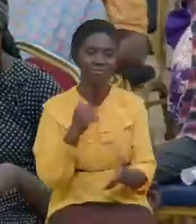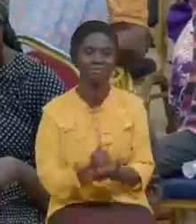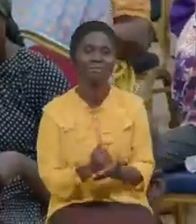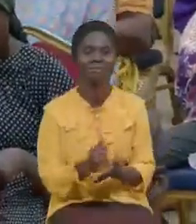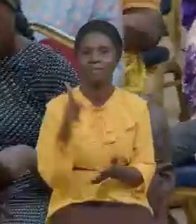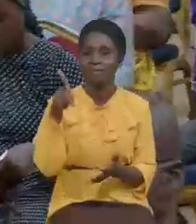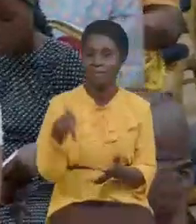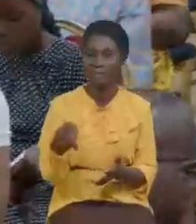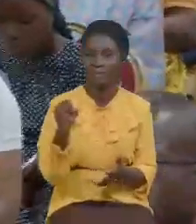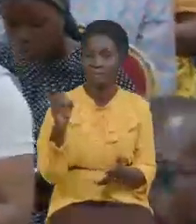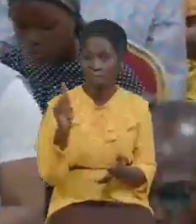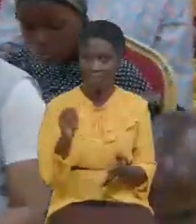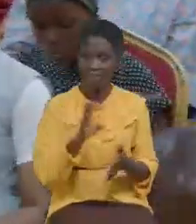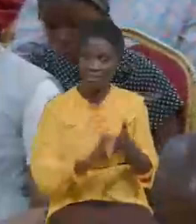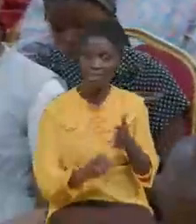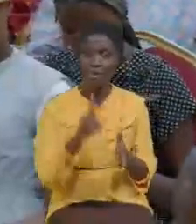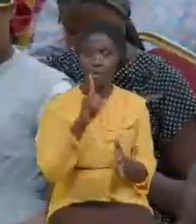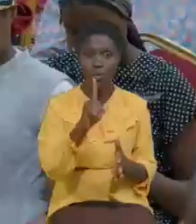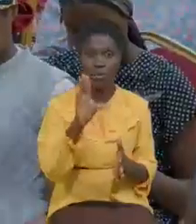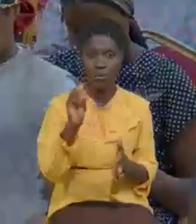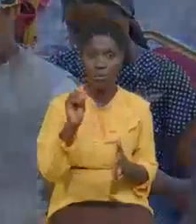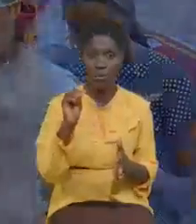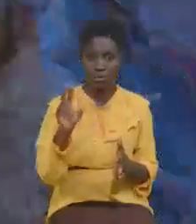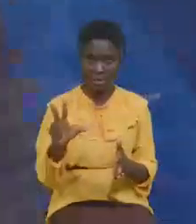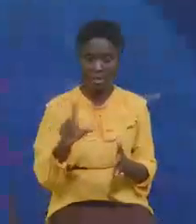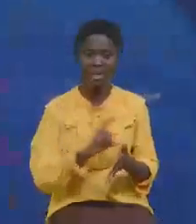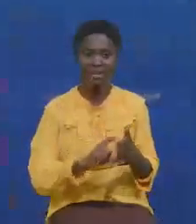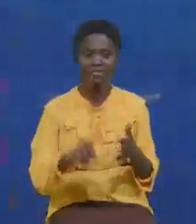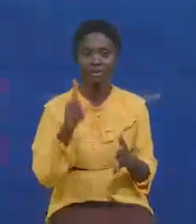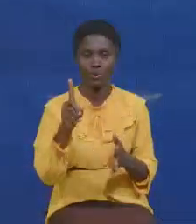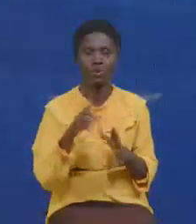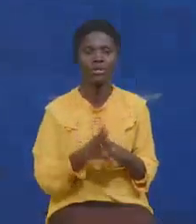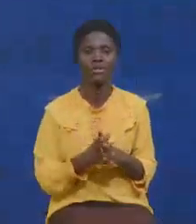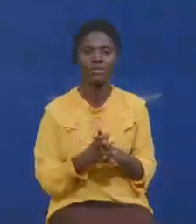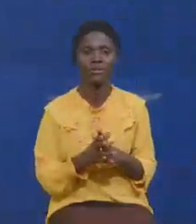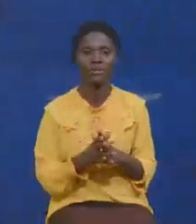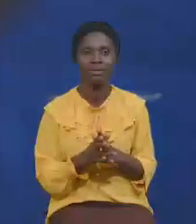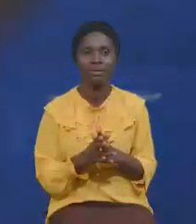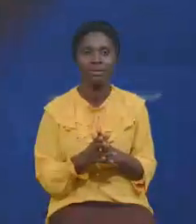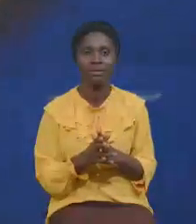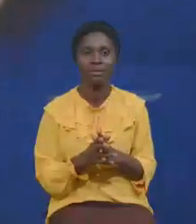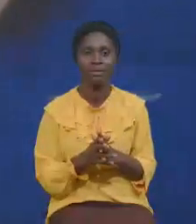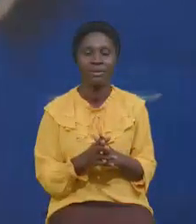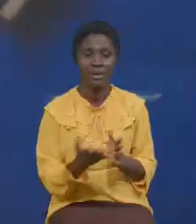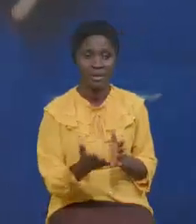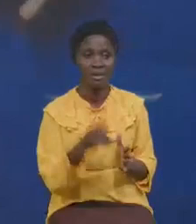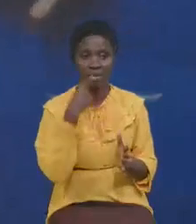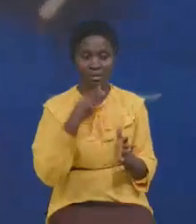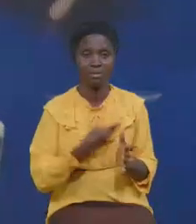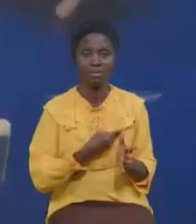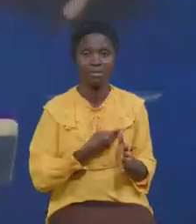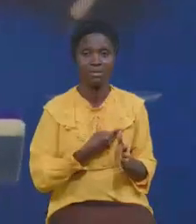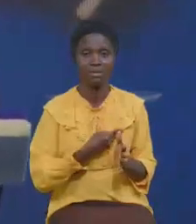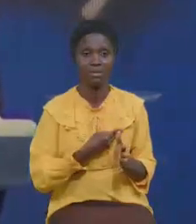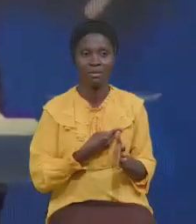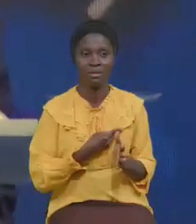Psalm 103, I'm reading from verse 1. Psalm 103, verse 1. Here it tells us,